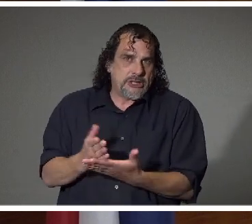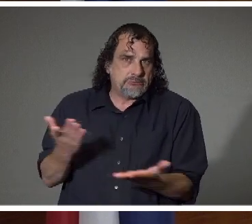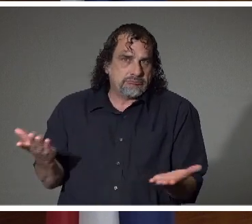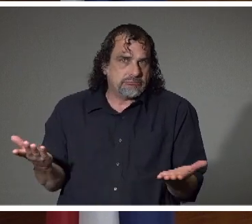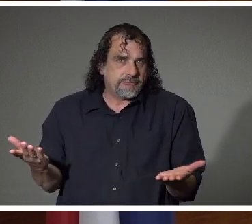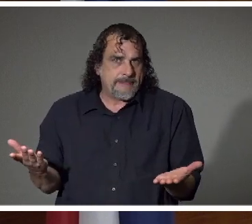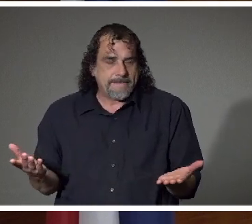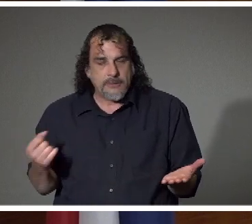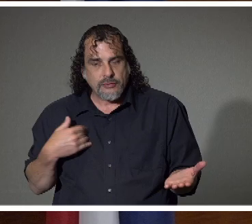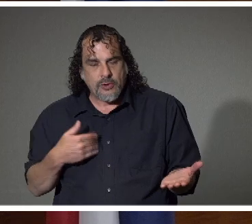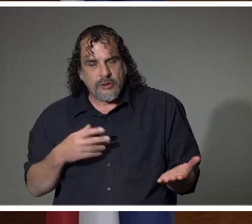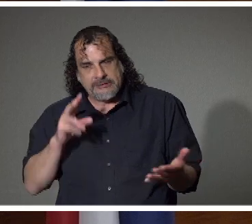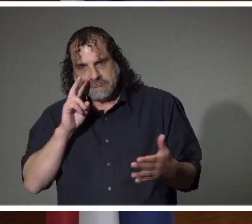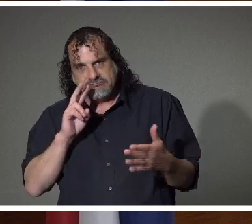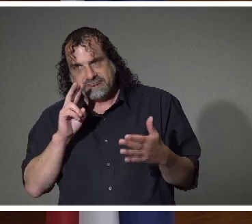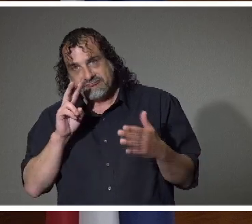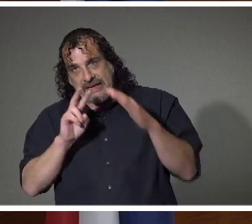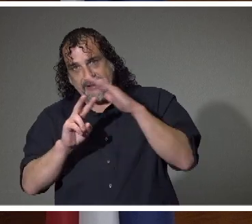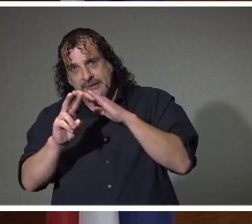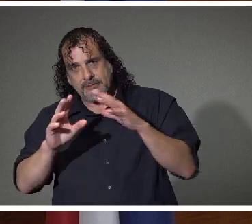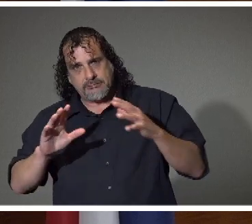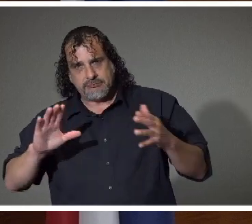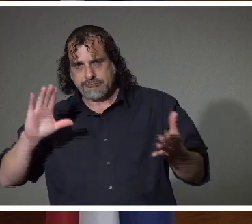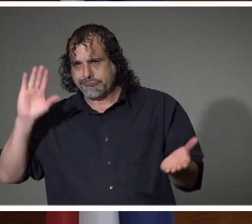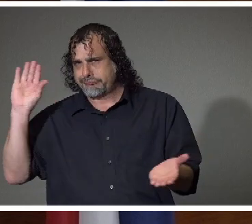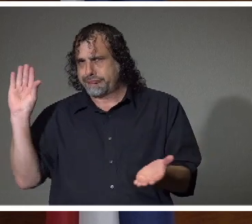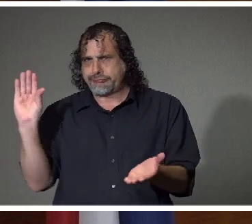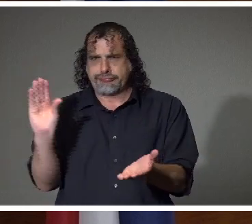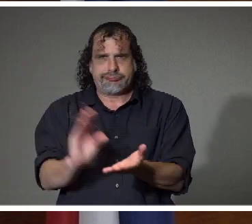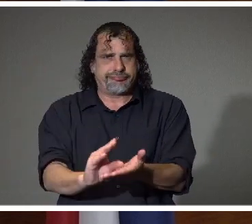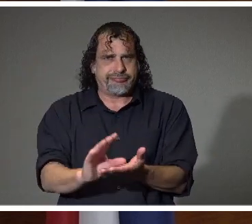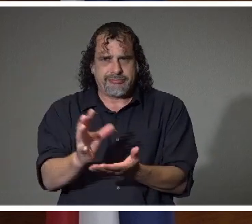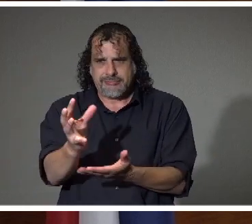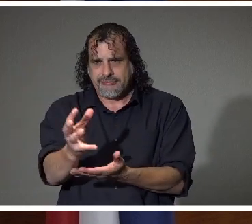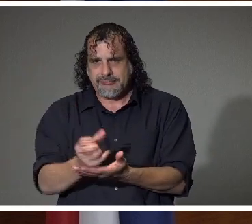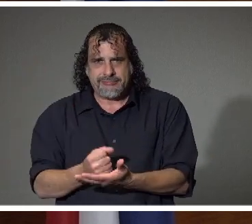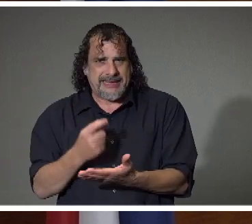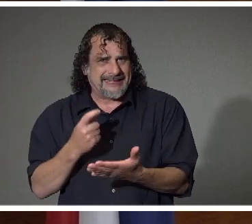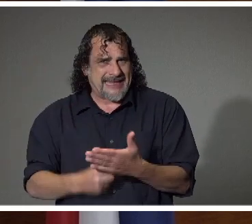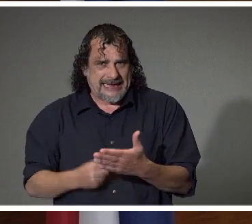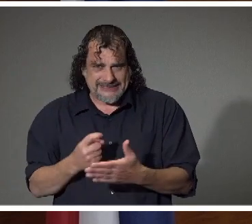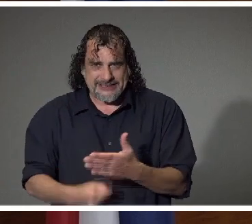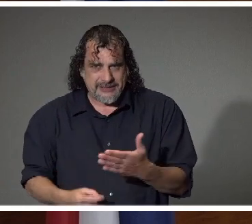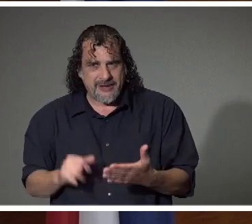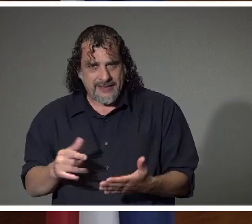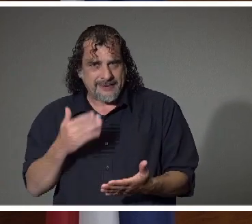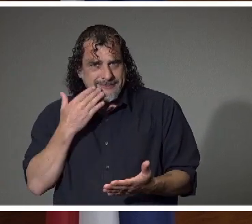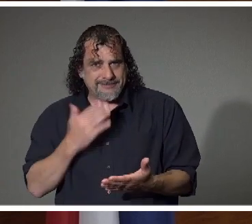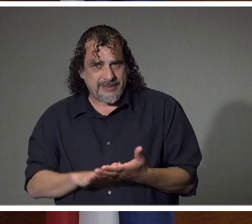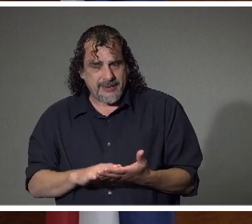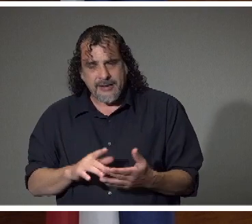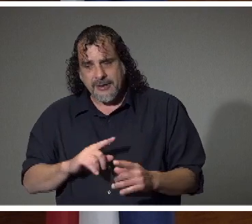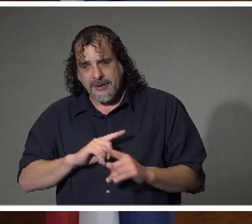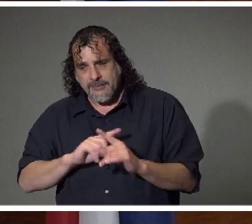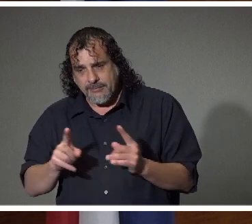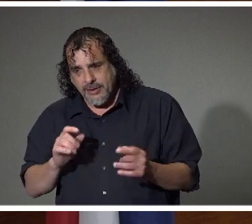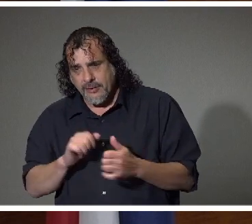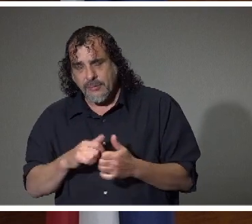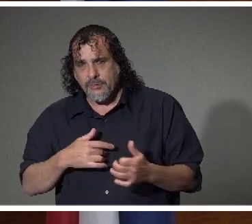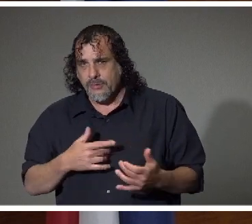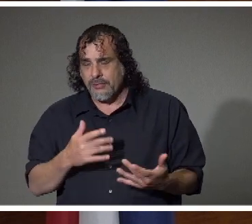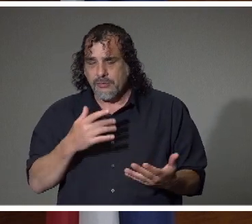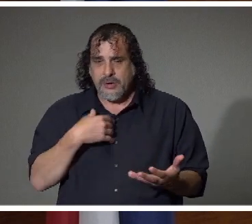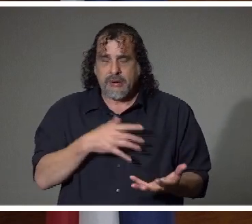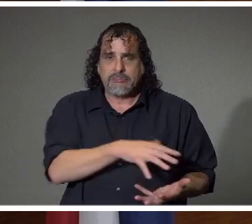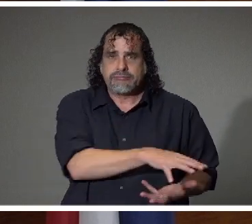So we anticipate significant reductions in revenues. That's the bad news. Good news is we came in the best financial shape we've ever been